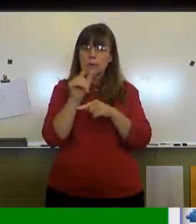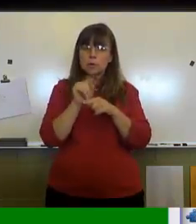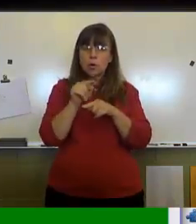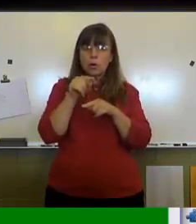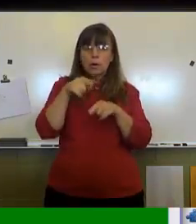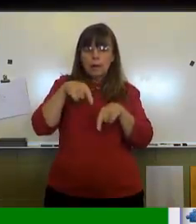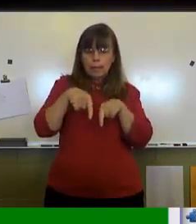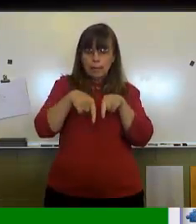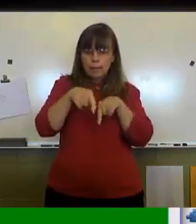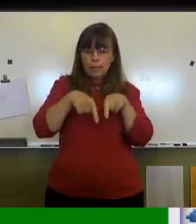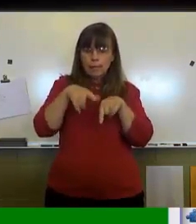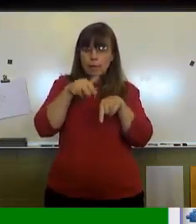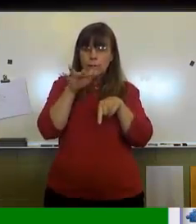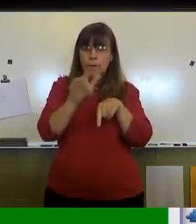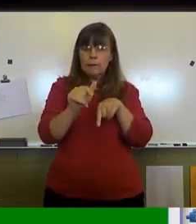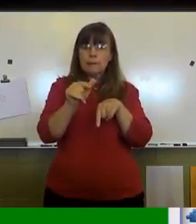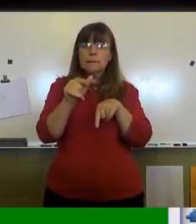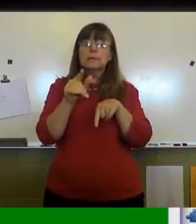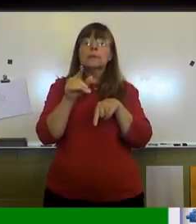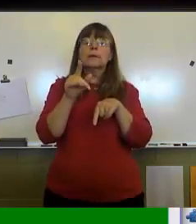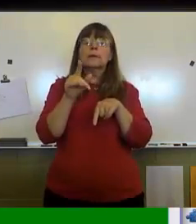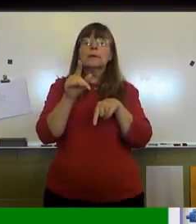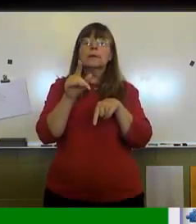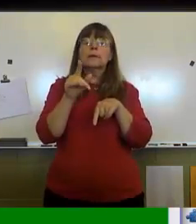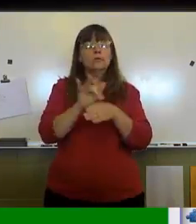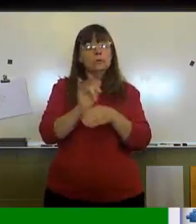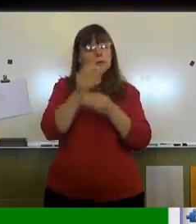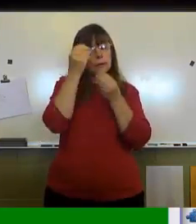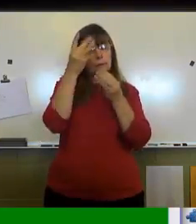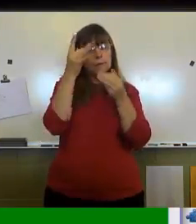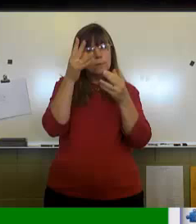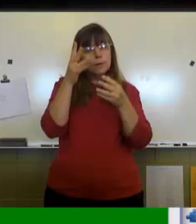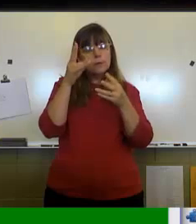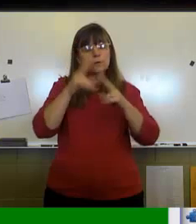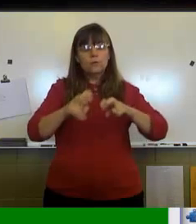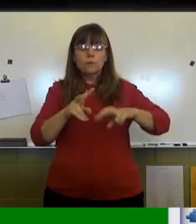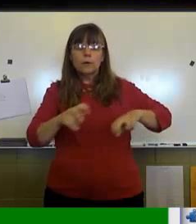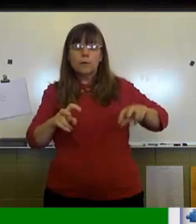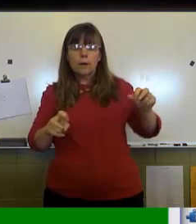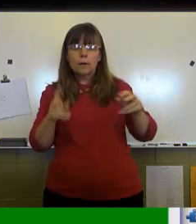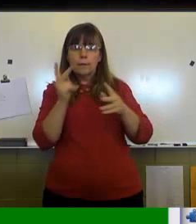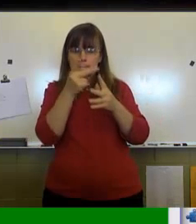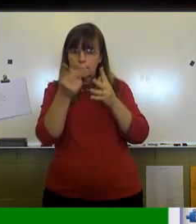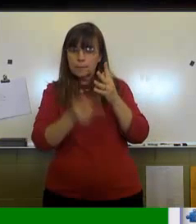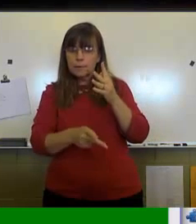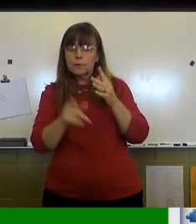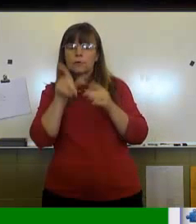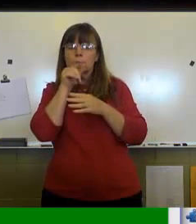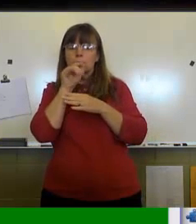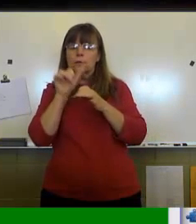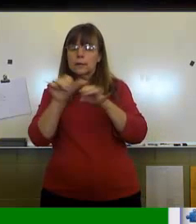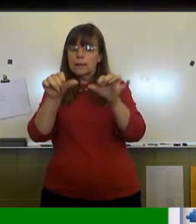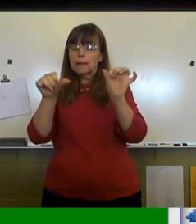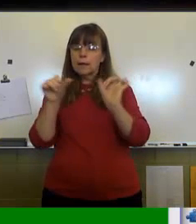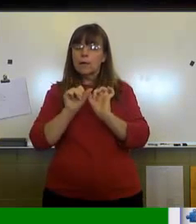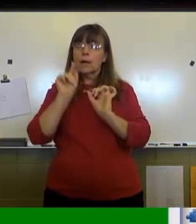then they use that information to figure out the population of the birds in the area as they're